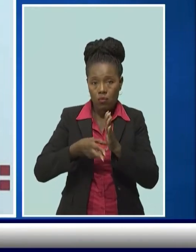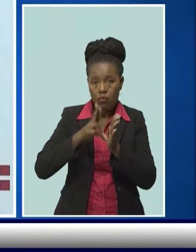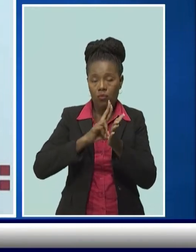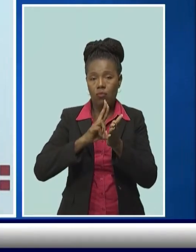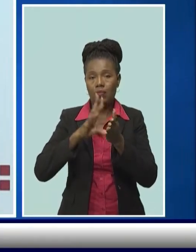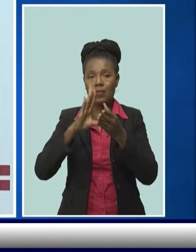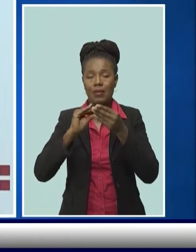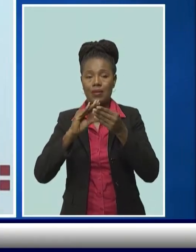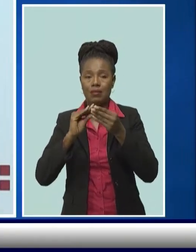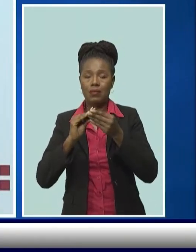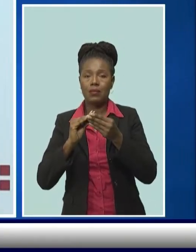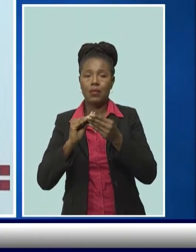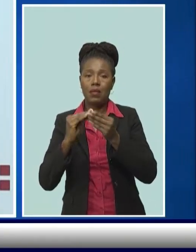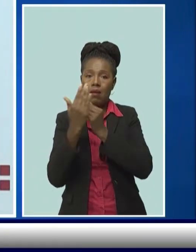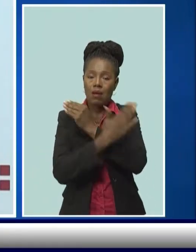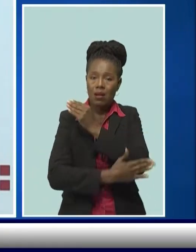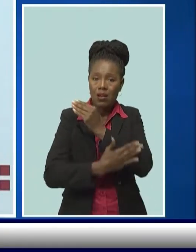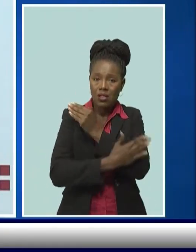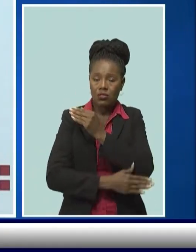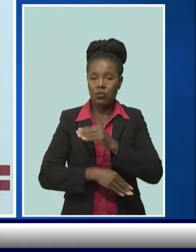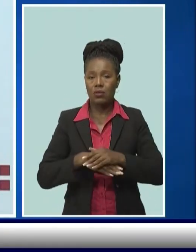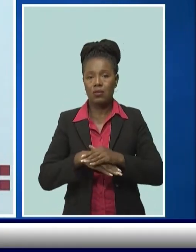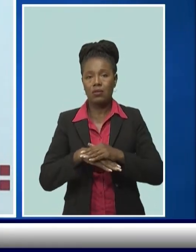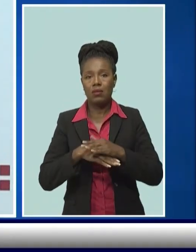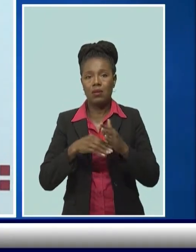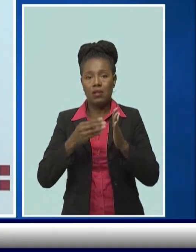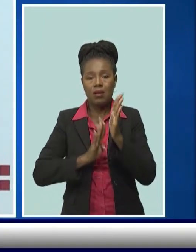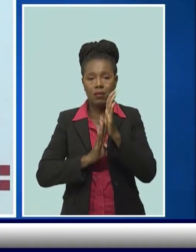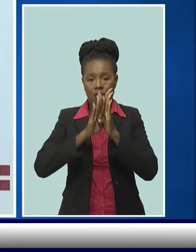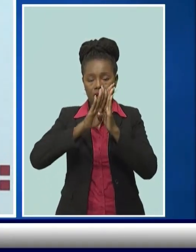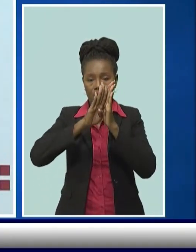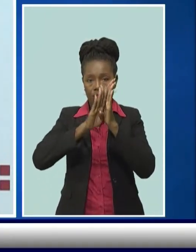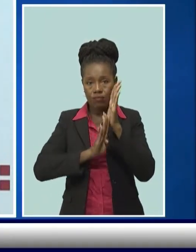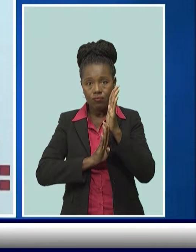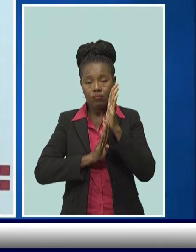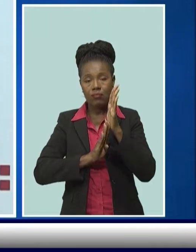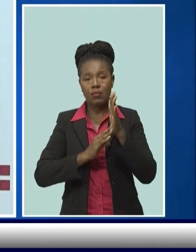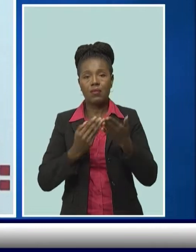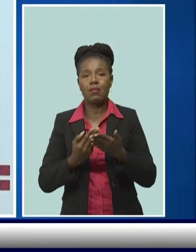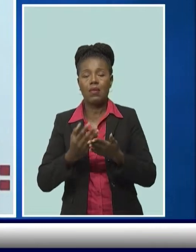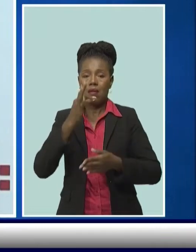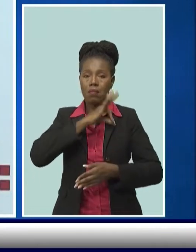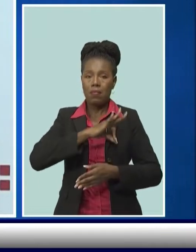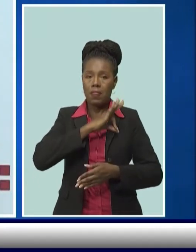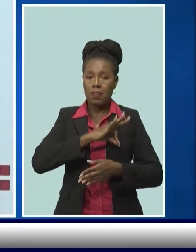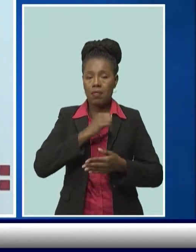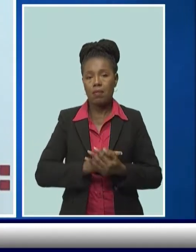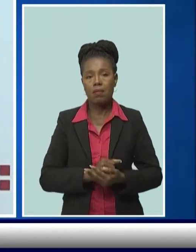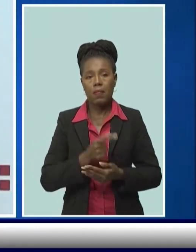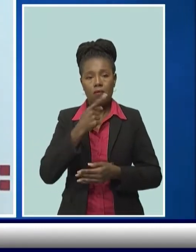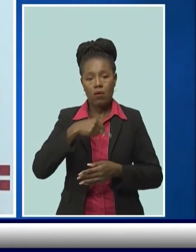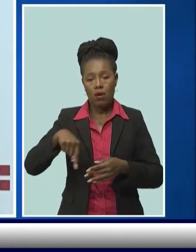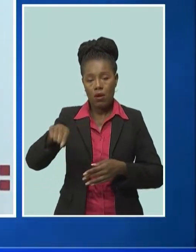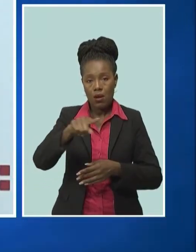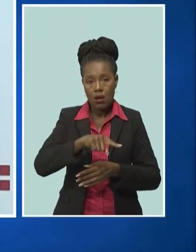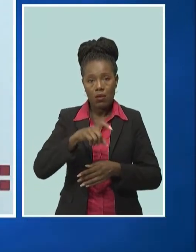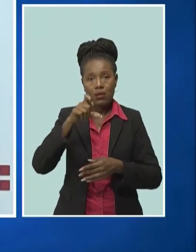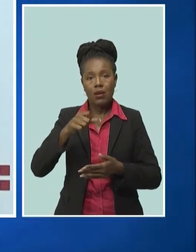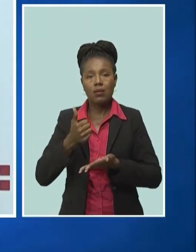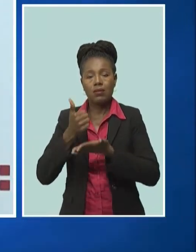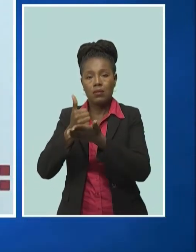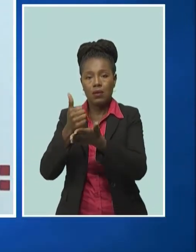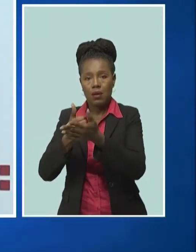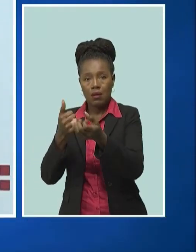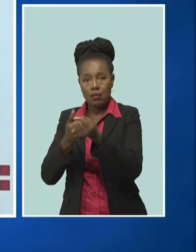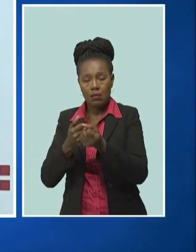less developed getting benefits for those underdeveloped regions and sectors so as to enable them to